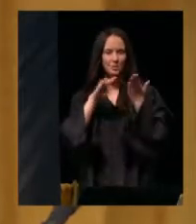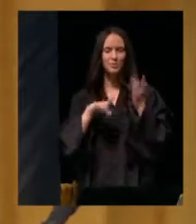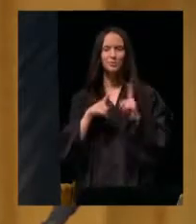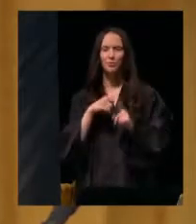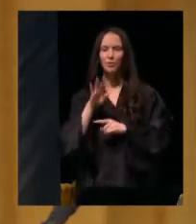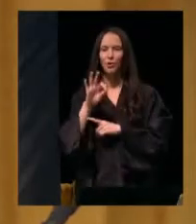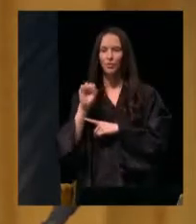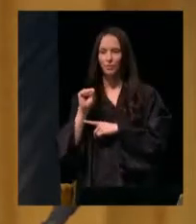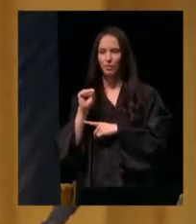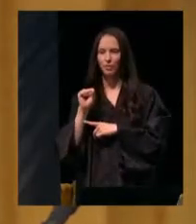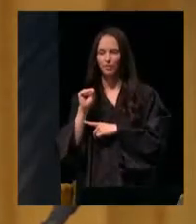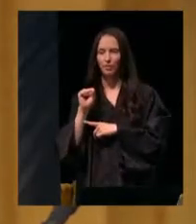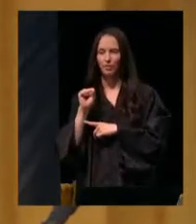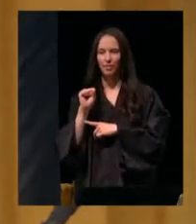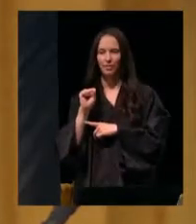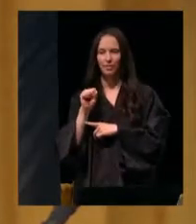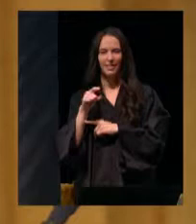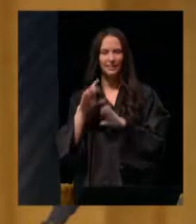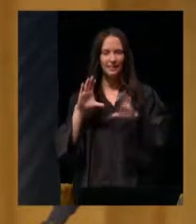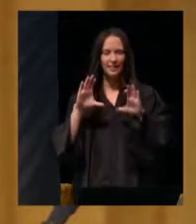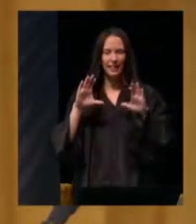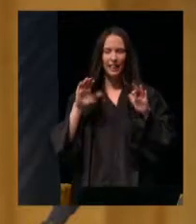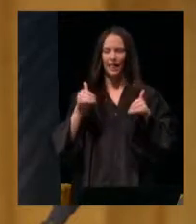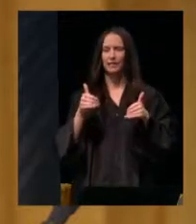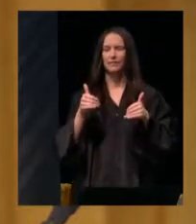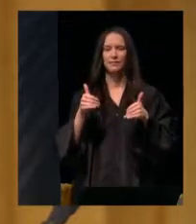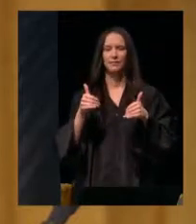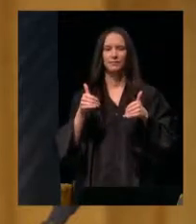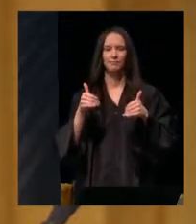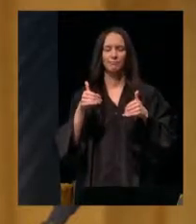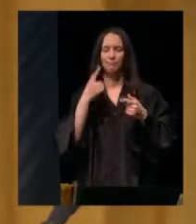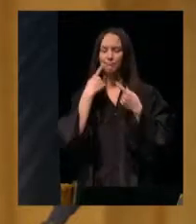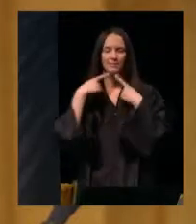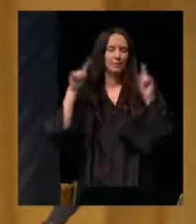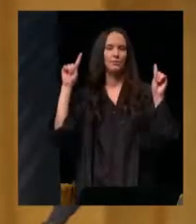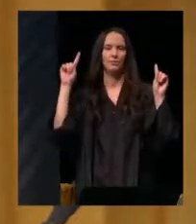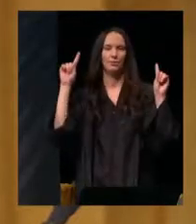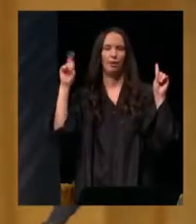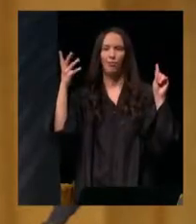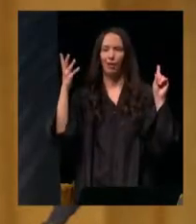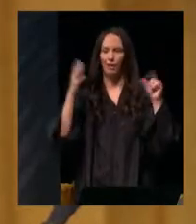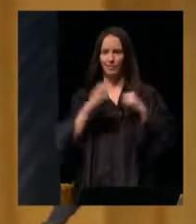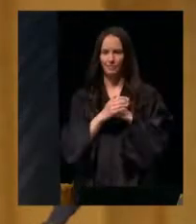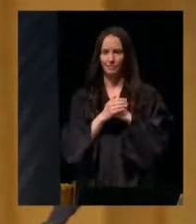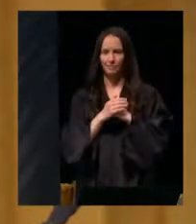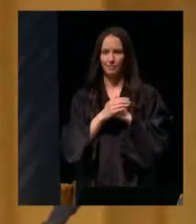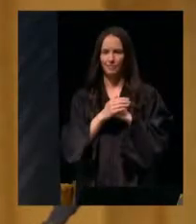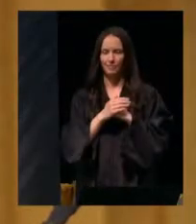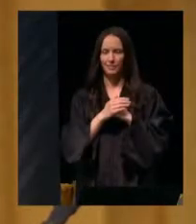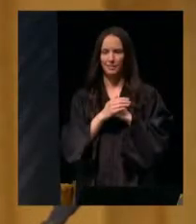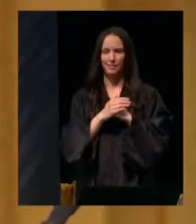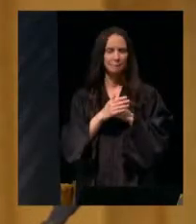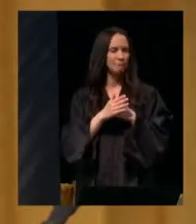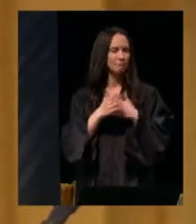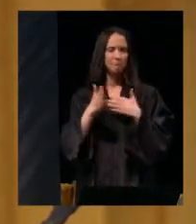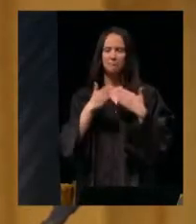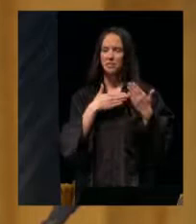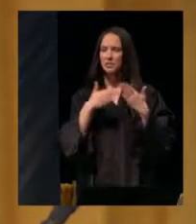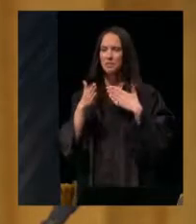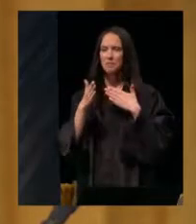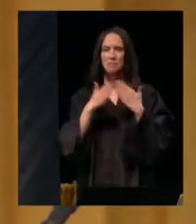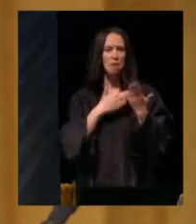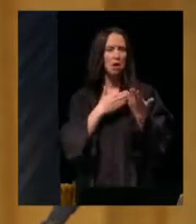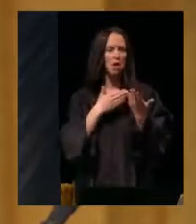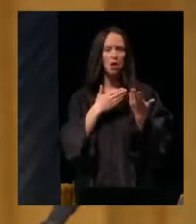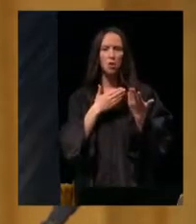South. This class has already achieved so much, and going forth, no matter what path you